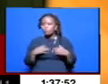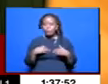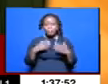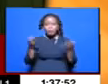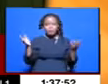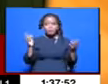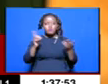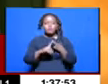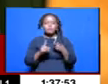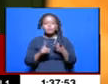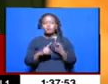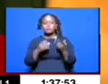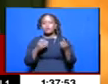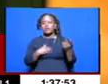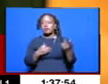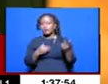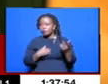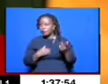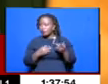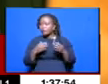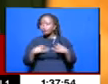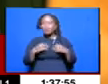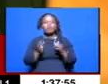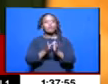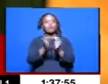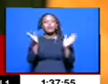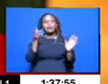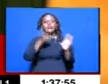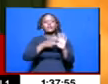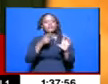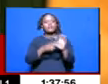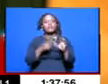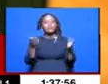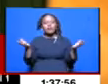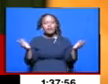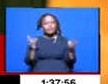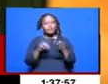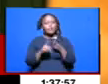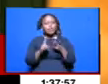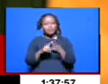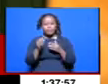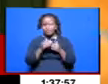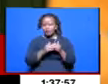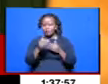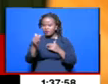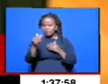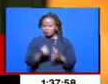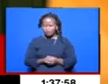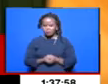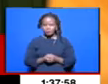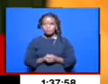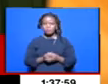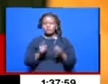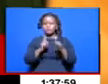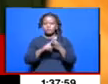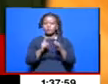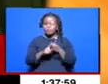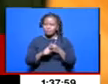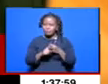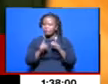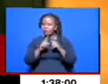meaningful public participation? The argument that I see here against such a proposal is that the